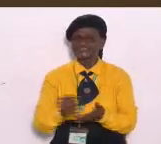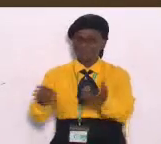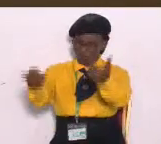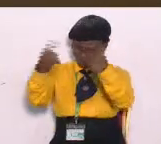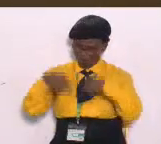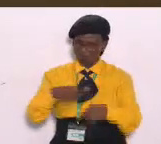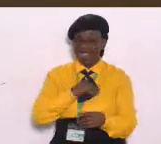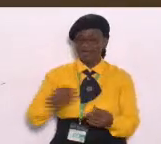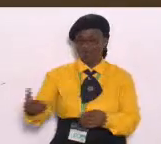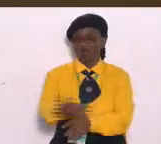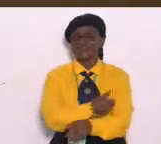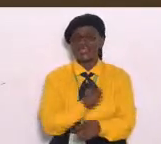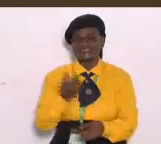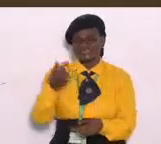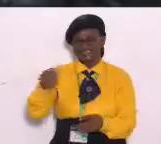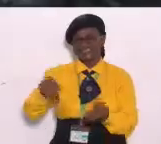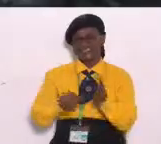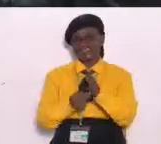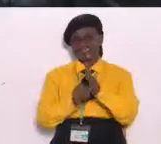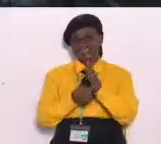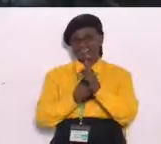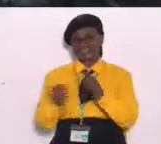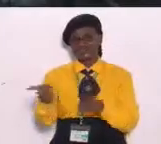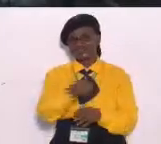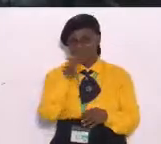You know the story.